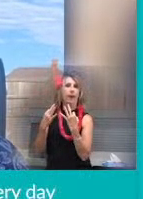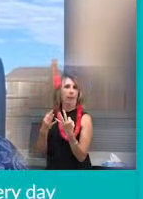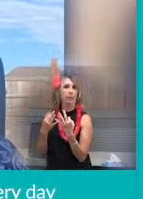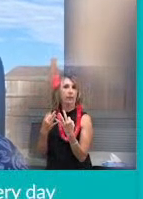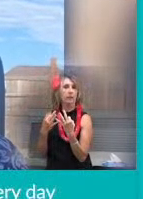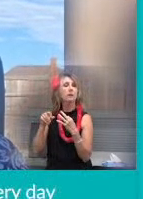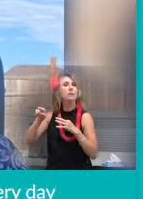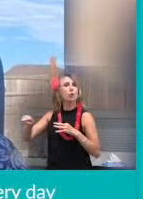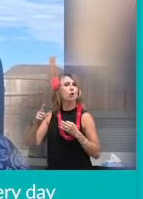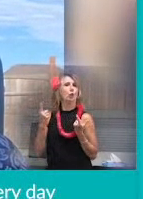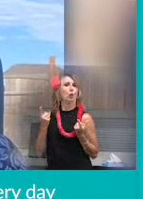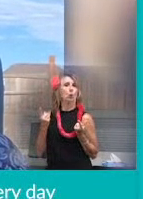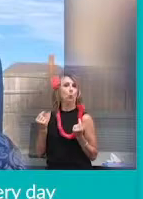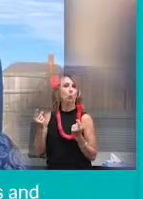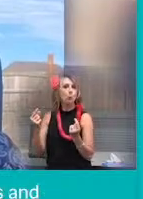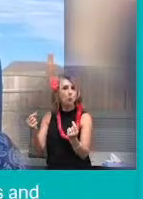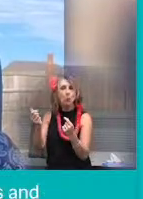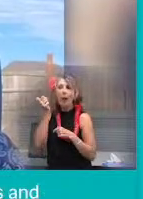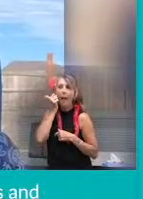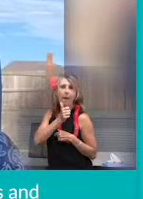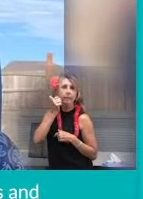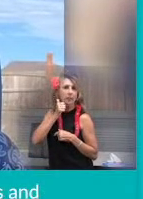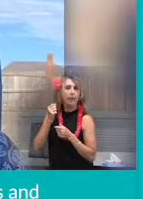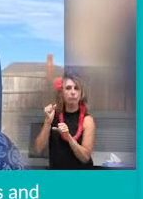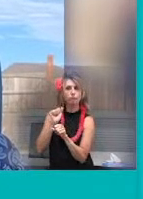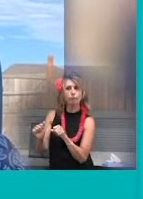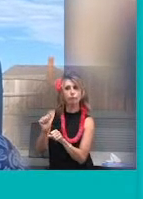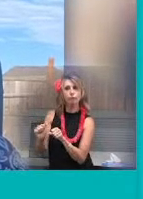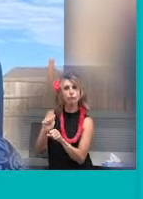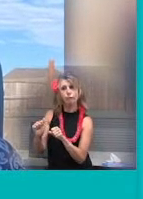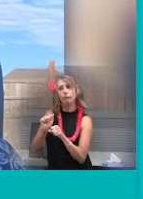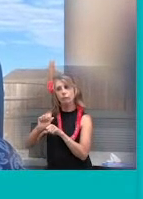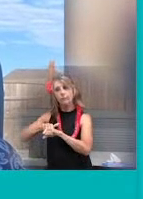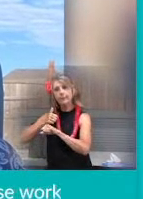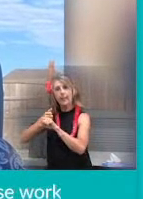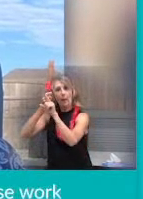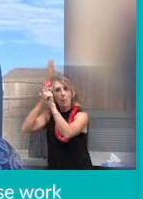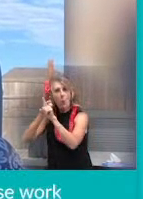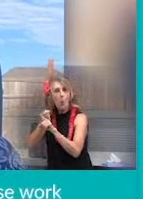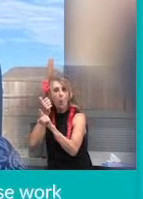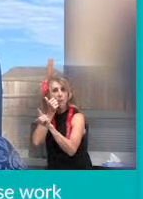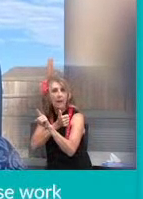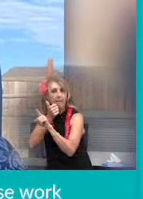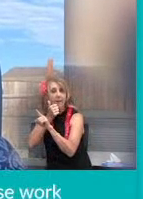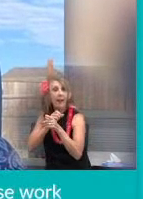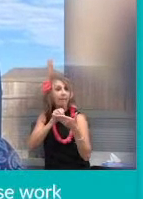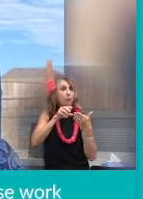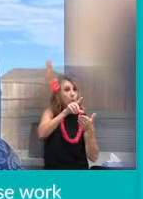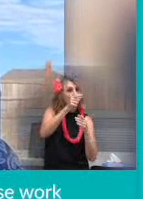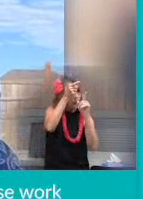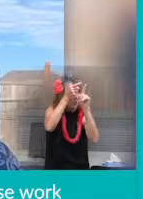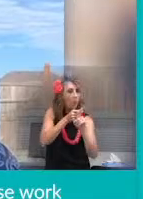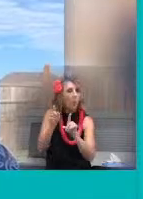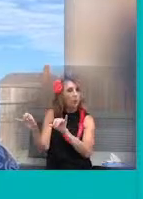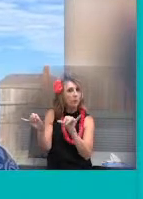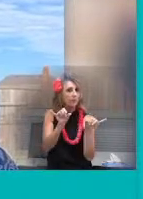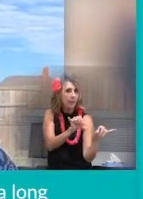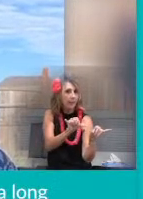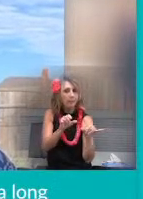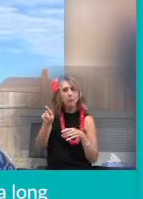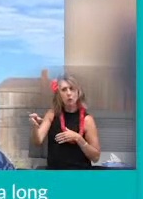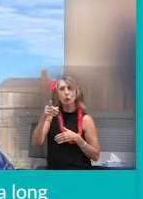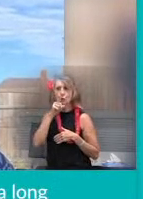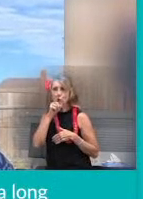She's a doer who works hard every day and sets goals for her students and herself. She's a true and loyal friend whose work